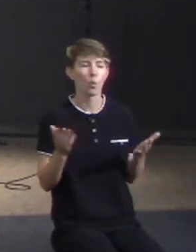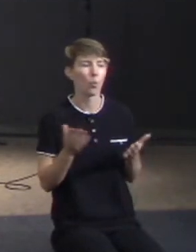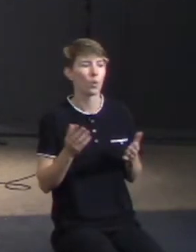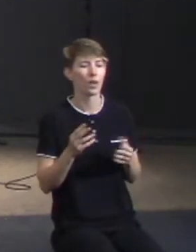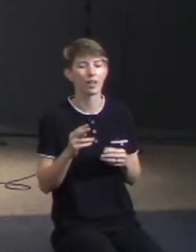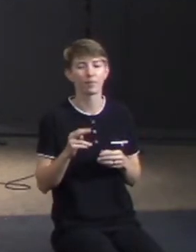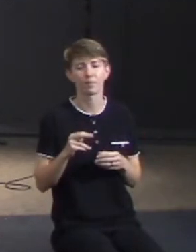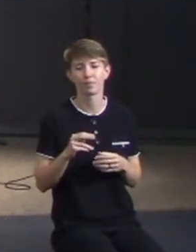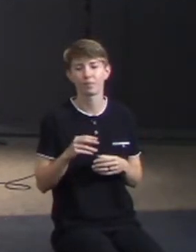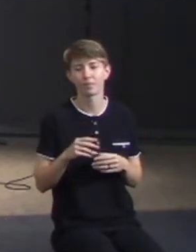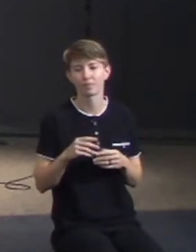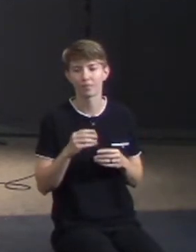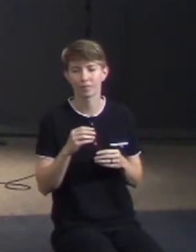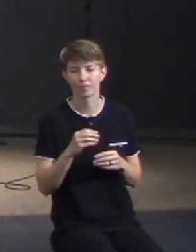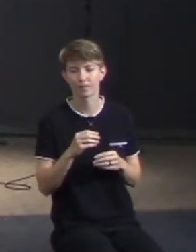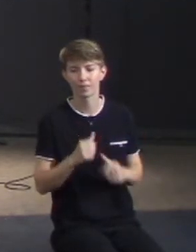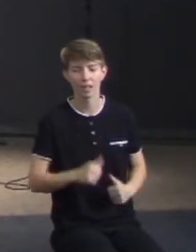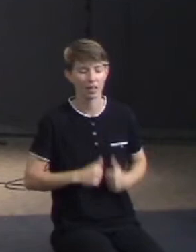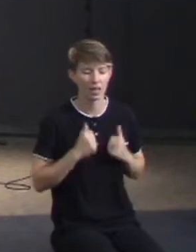Lines just kind of